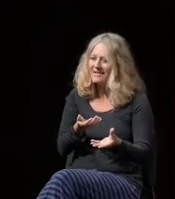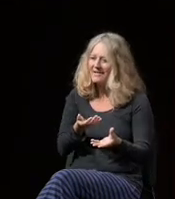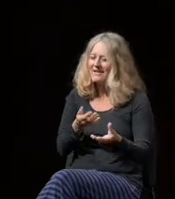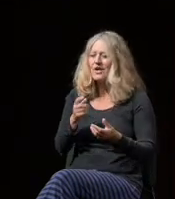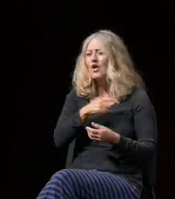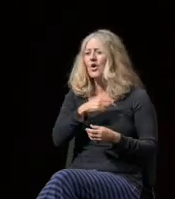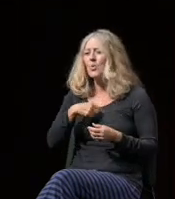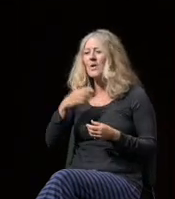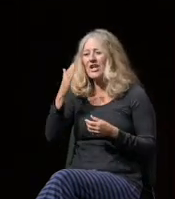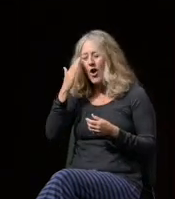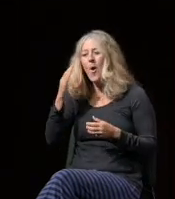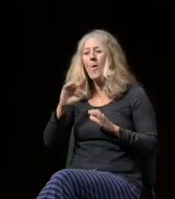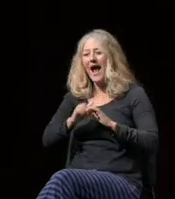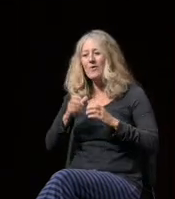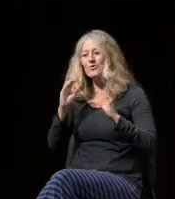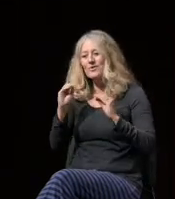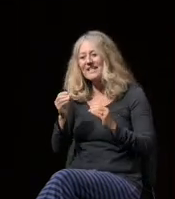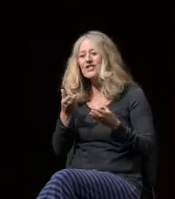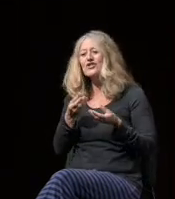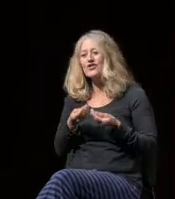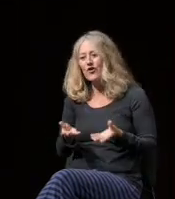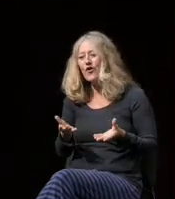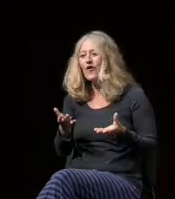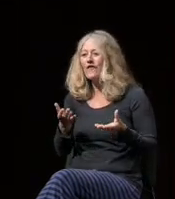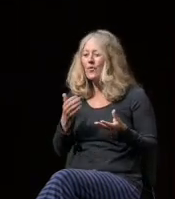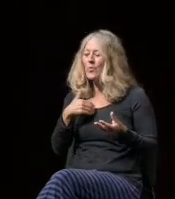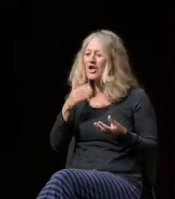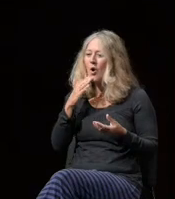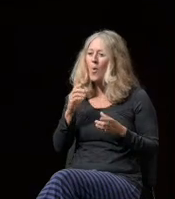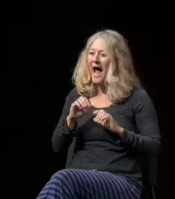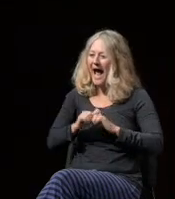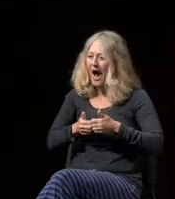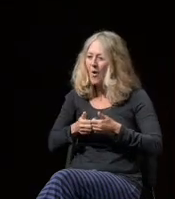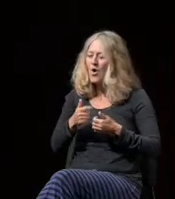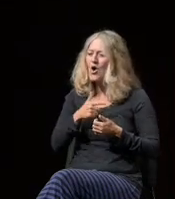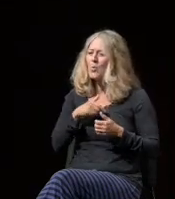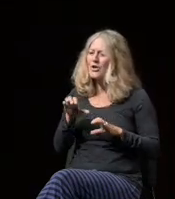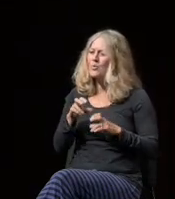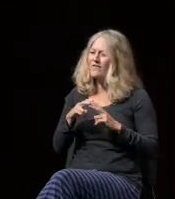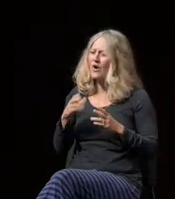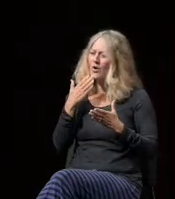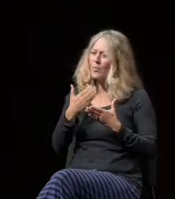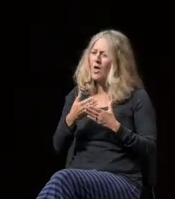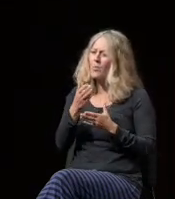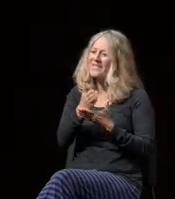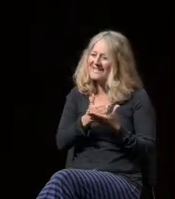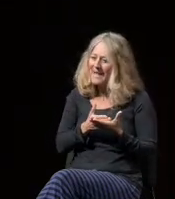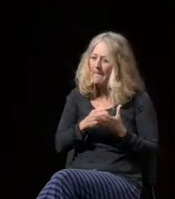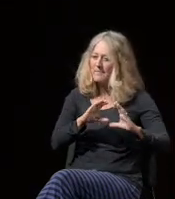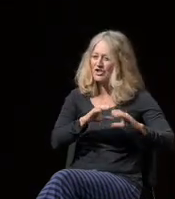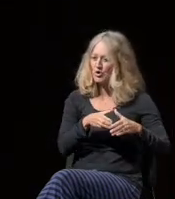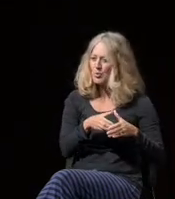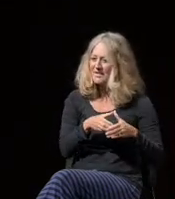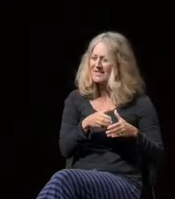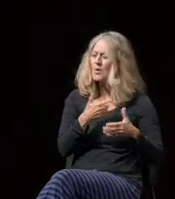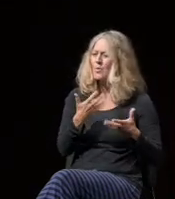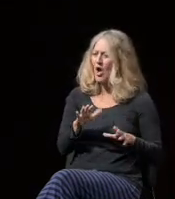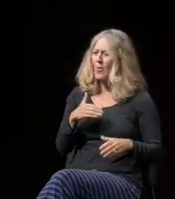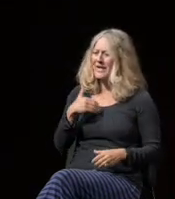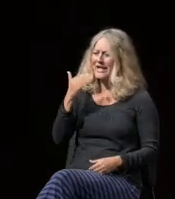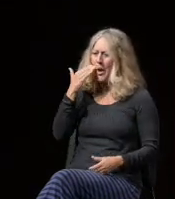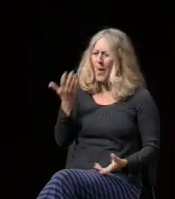we know how to teach and serve. We know how to do those things because we do it so well with some students. We know that,